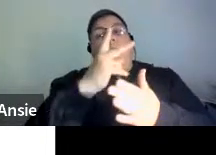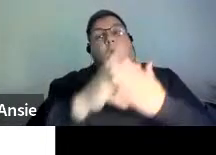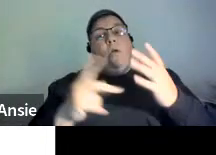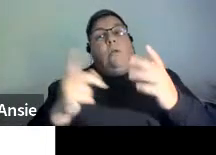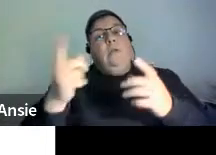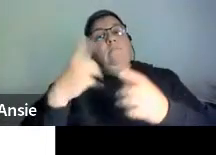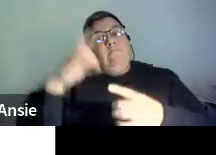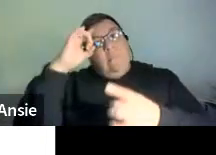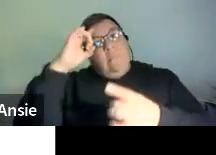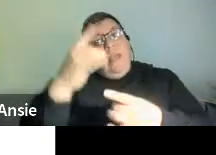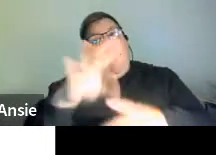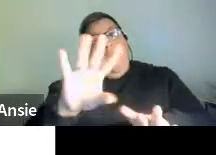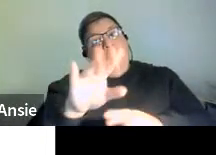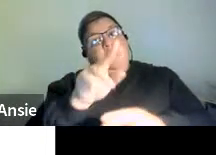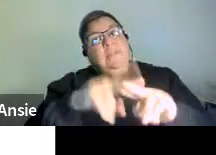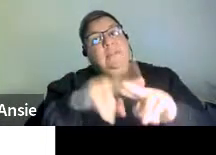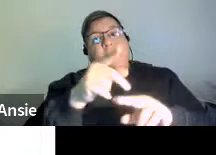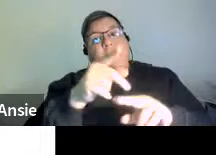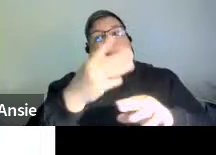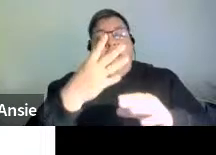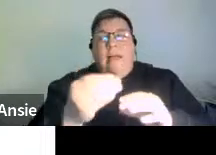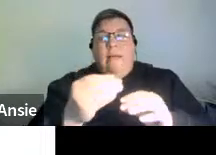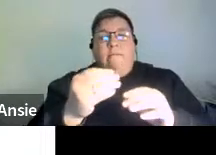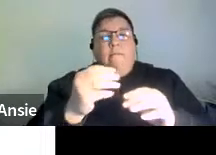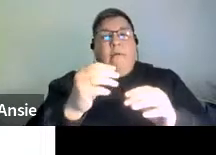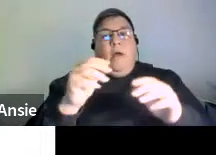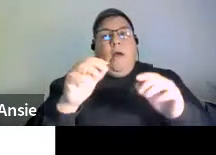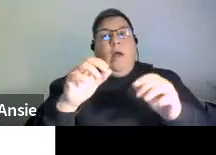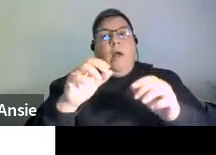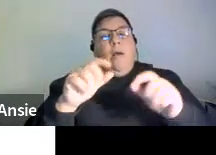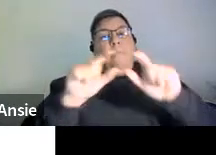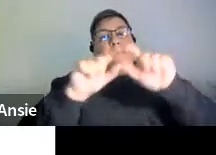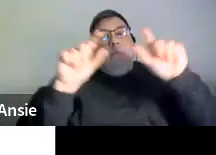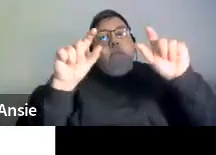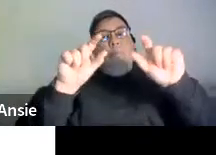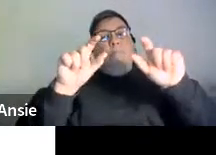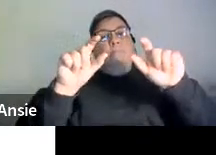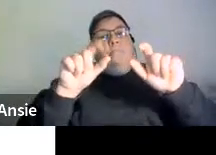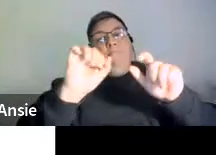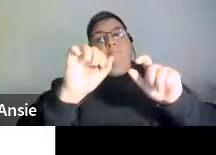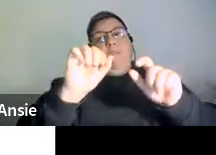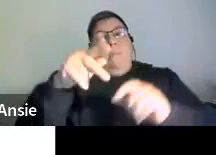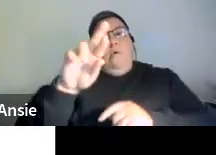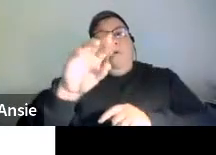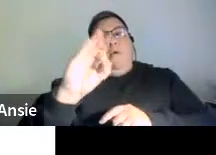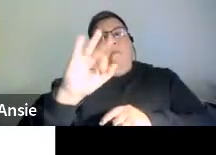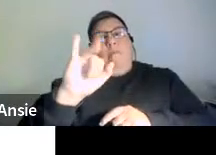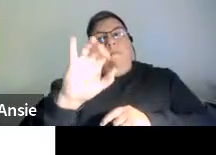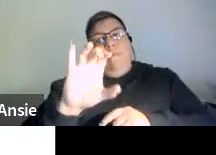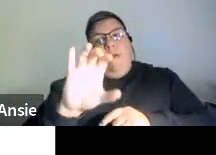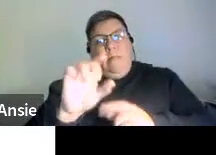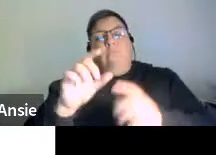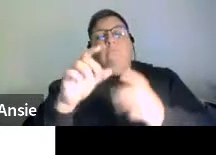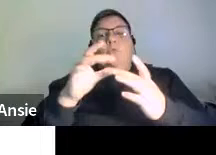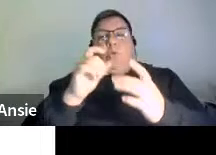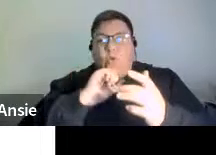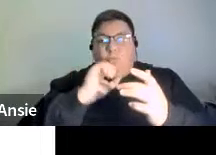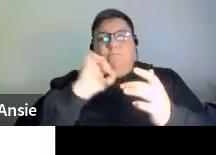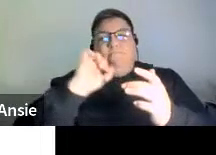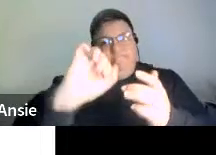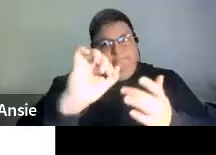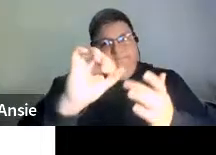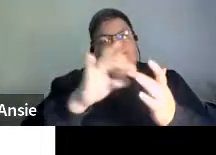to do is, specifically if you have a tax practitioner profile, don't use this option here. Use the two options we give you, the online system or book